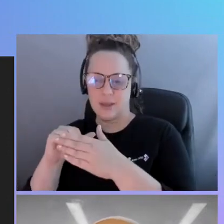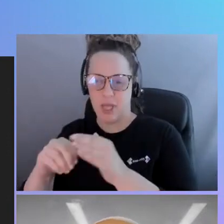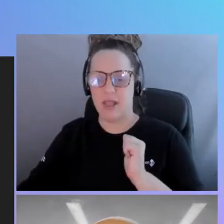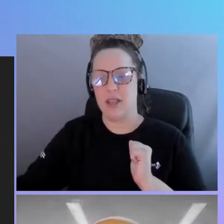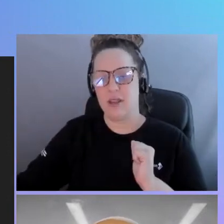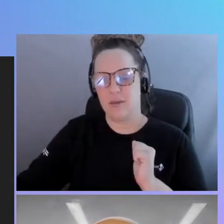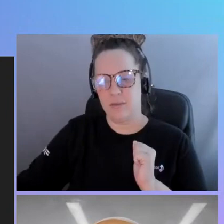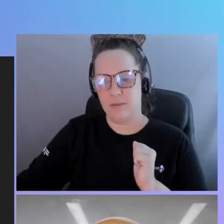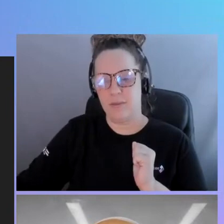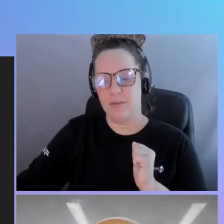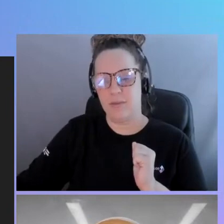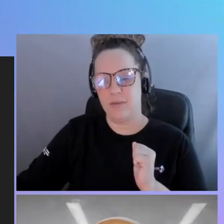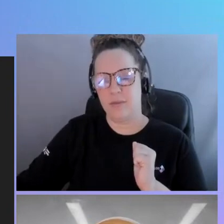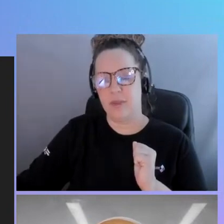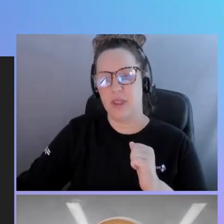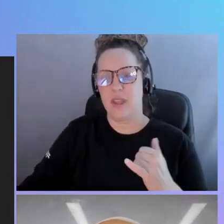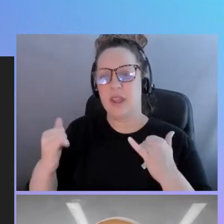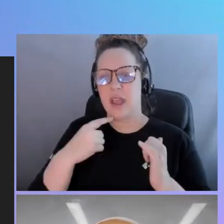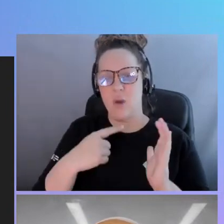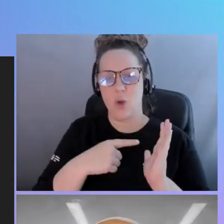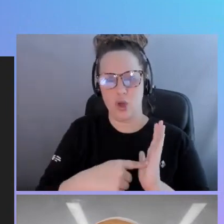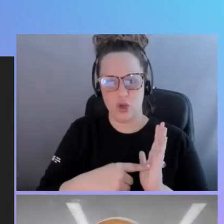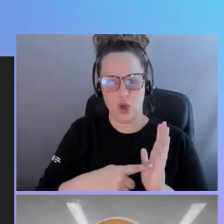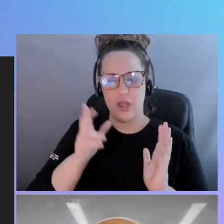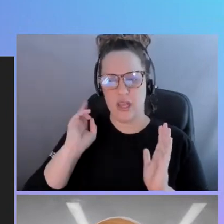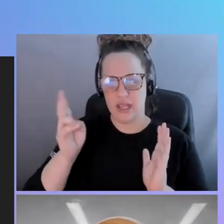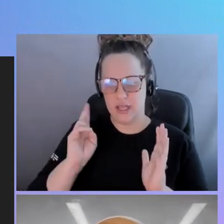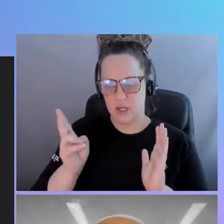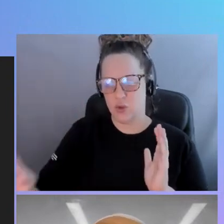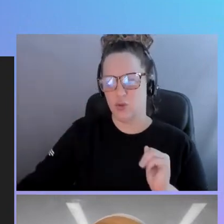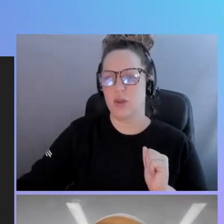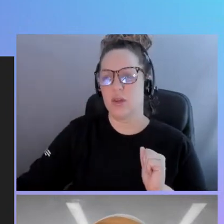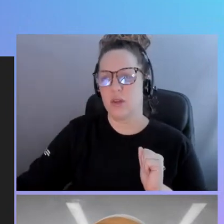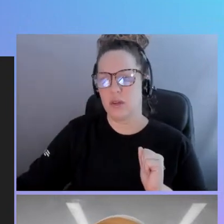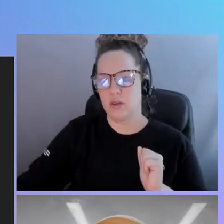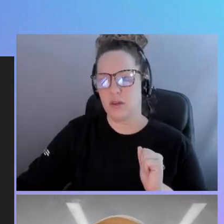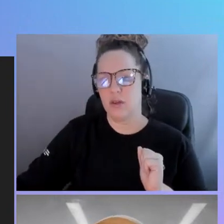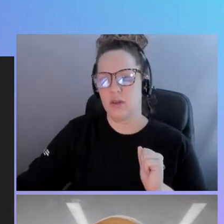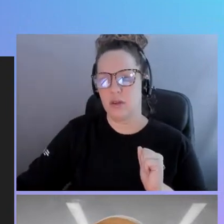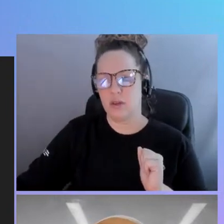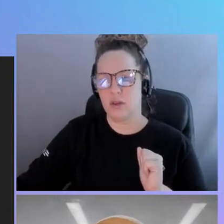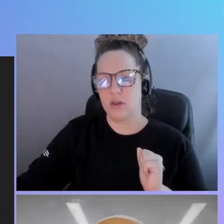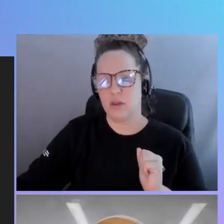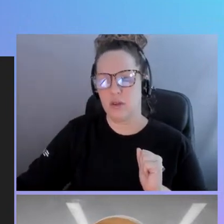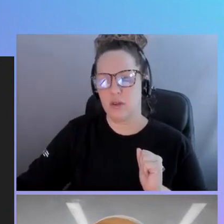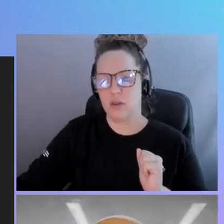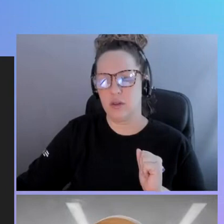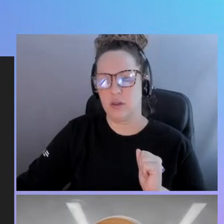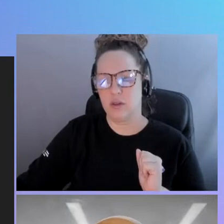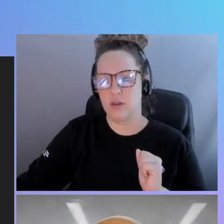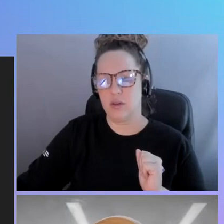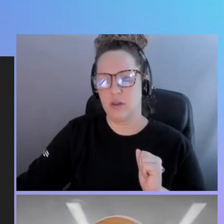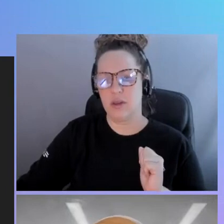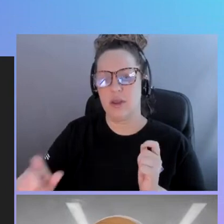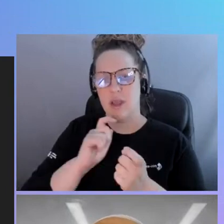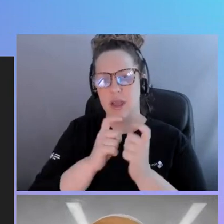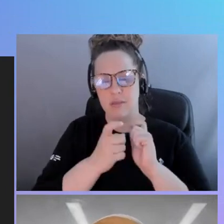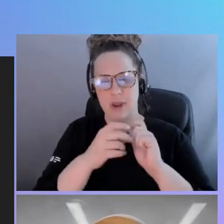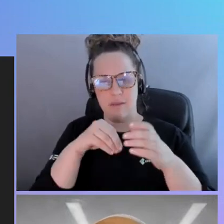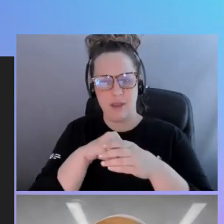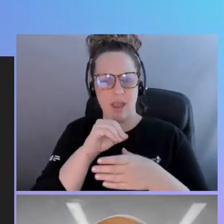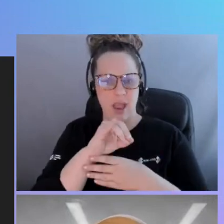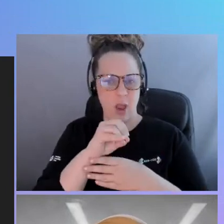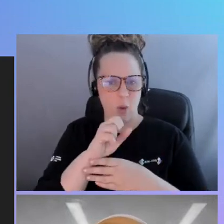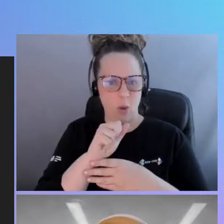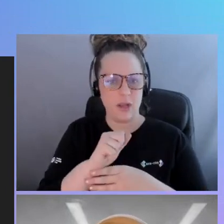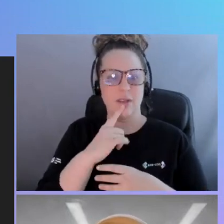So today I wanted to show you first, tell you a bit the history of adaptive development in iOS, because I think it's